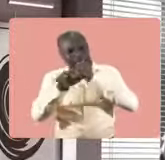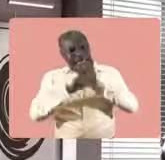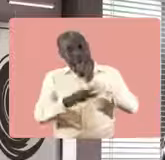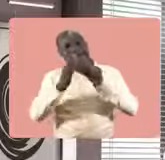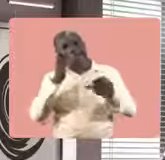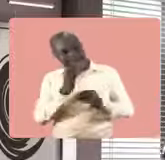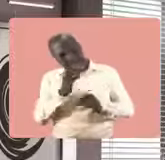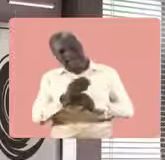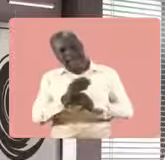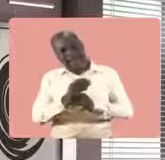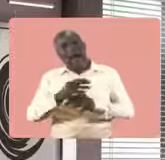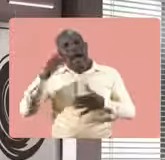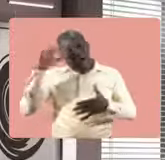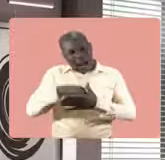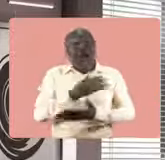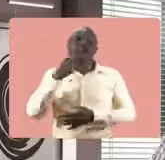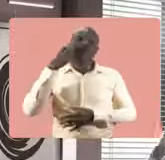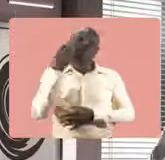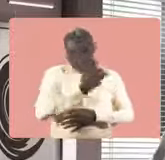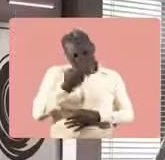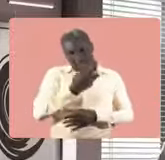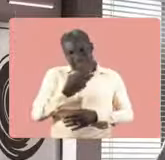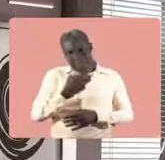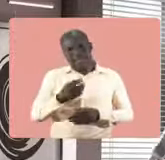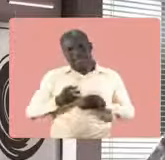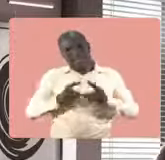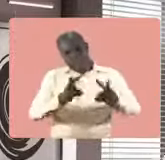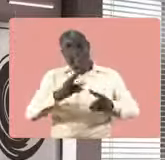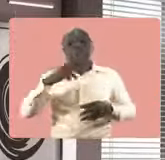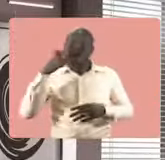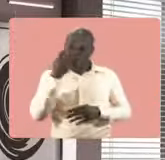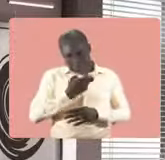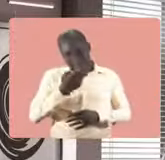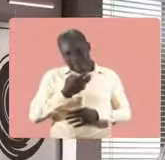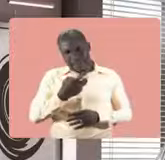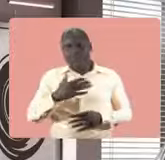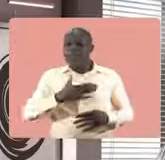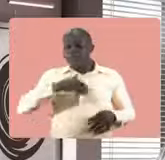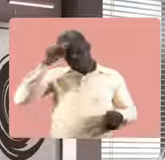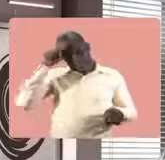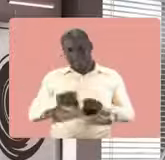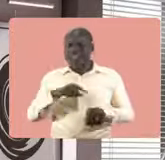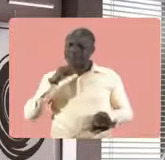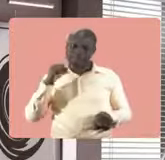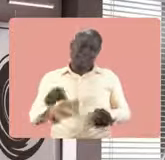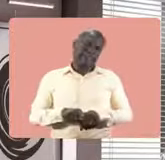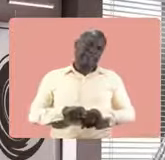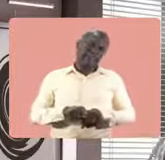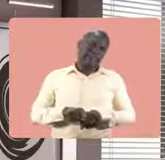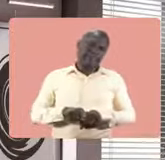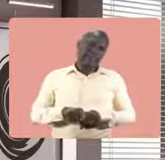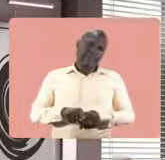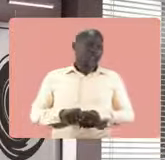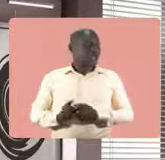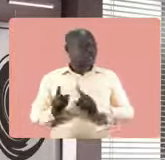mo anu asem ka eyie okwan ya monam so a mode kasa me da fupa a wuti me